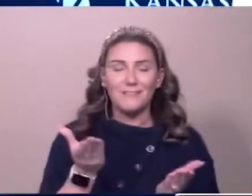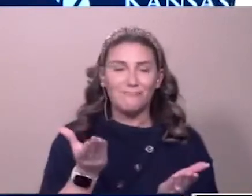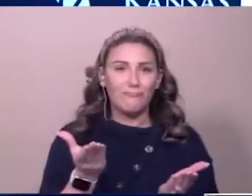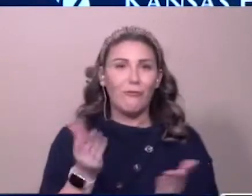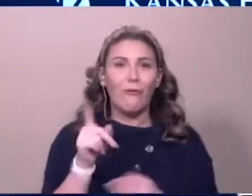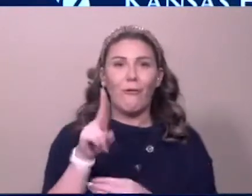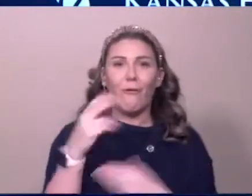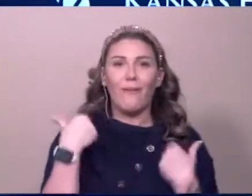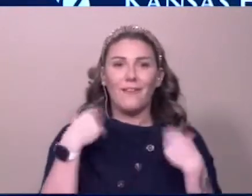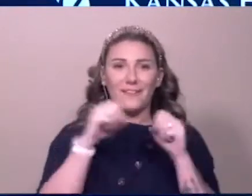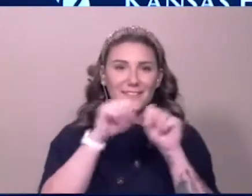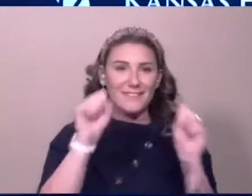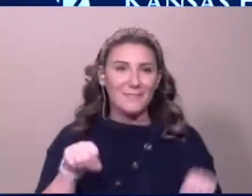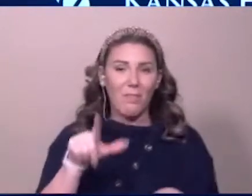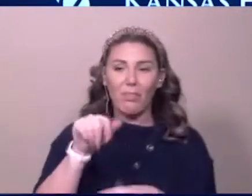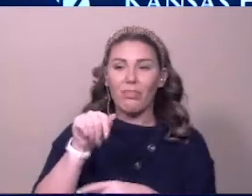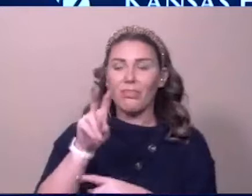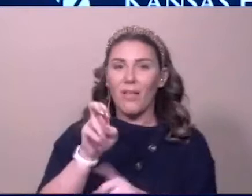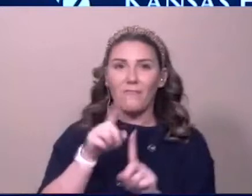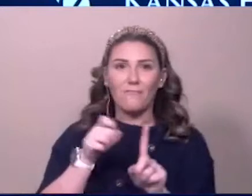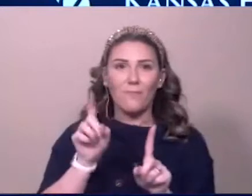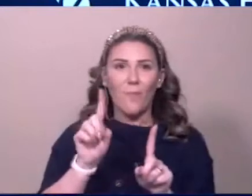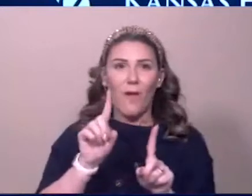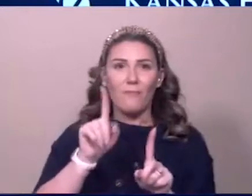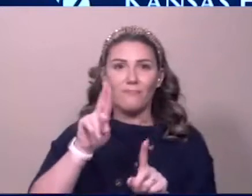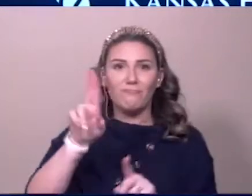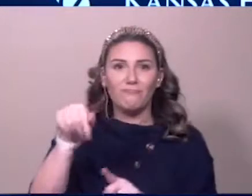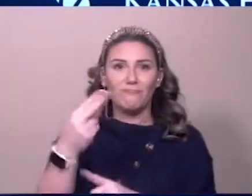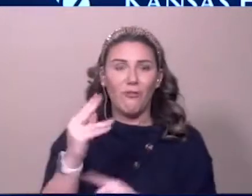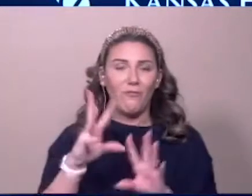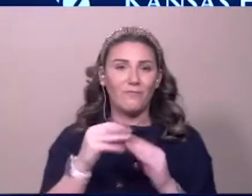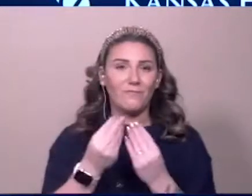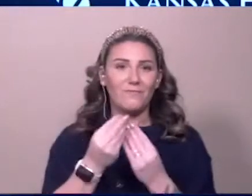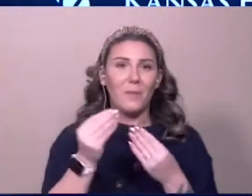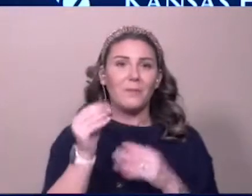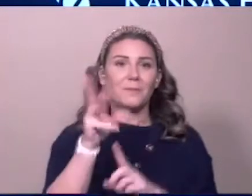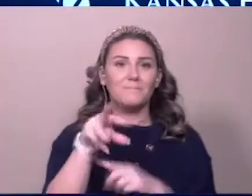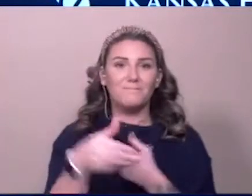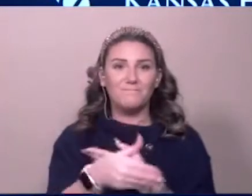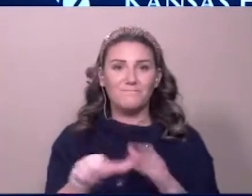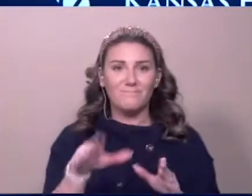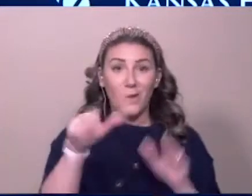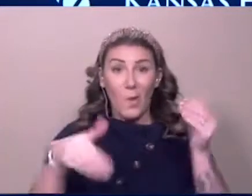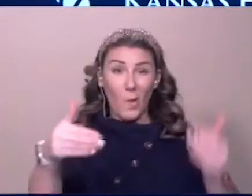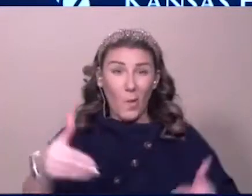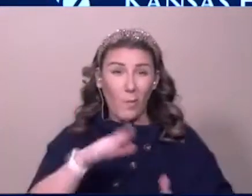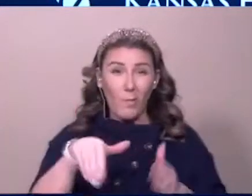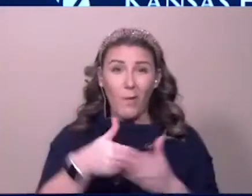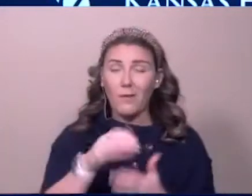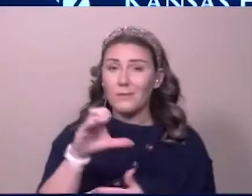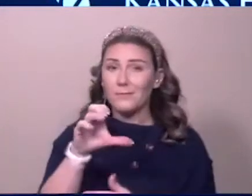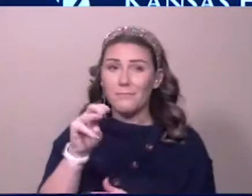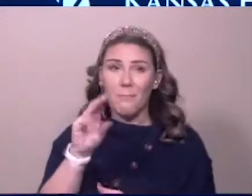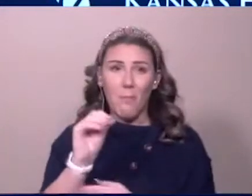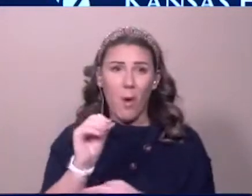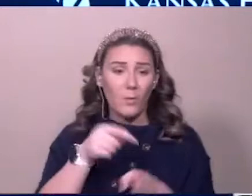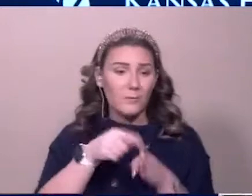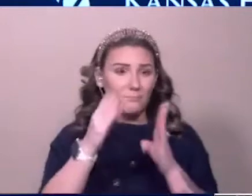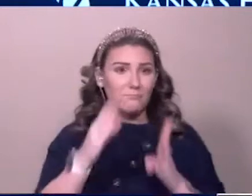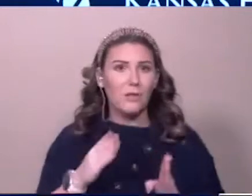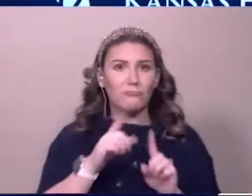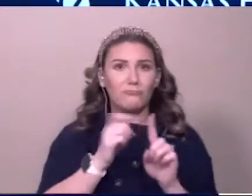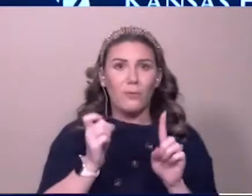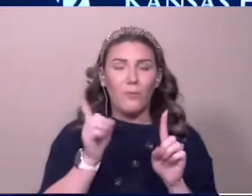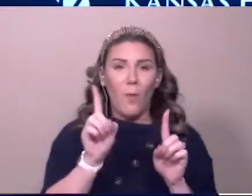live at the Adult Simon's Family Studio. Welcome to another news and community conference with Chief Medical Officers and infectious disease specialists from across the metro